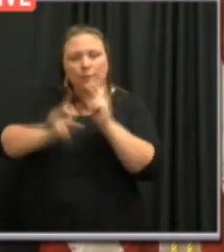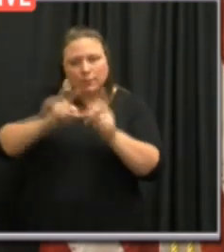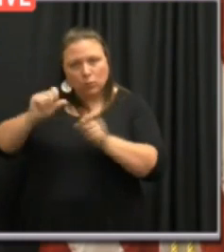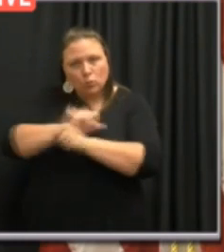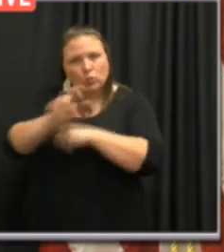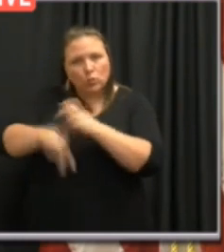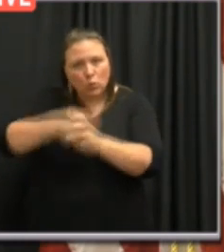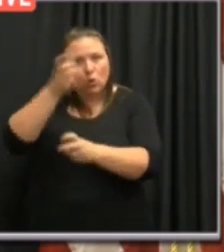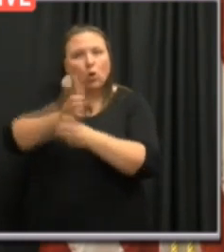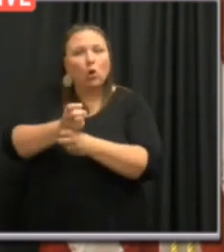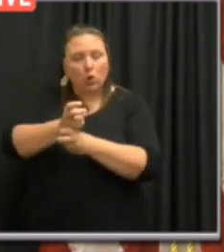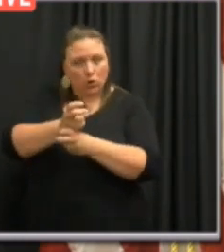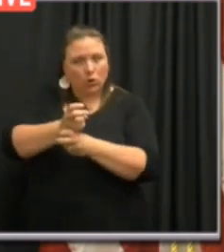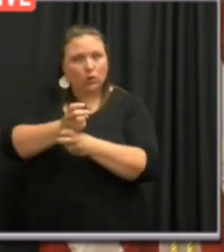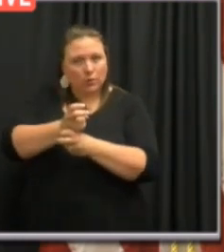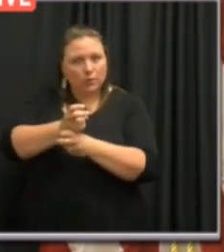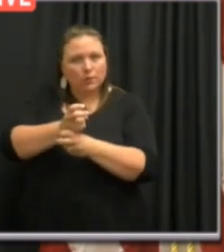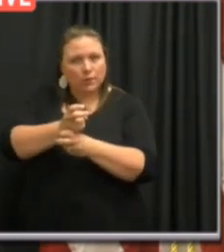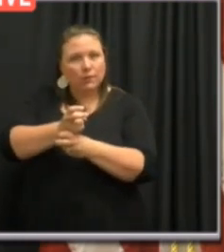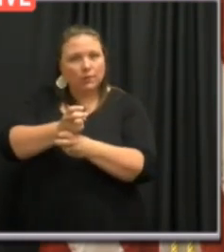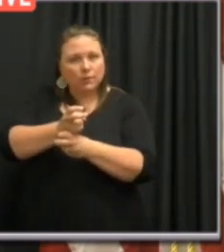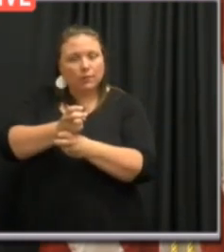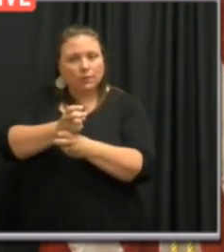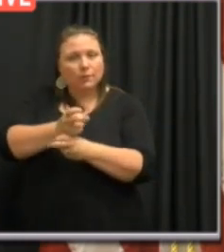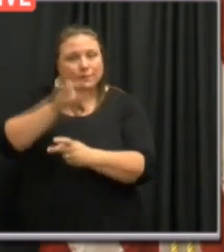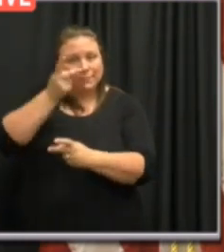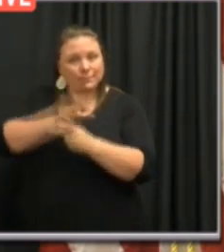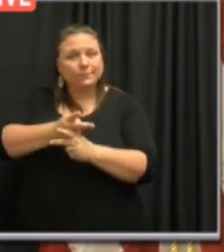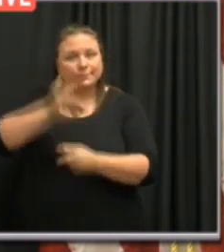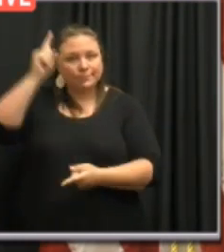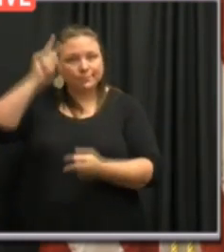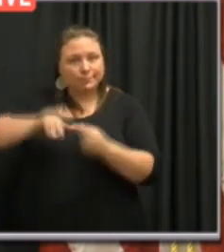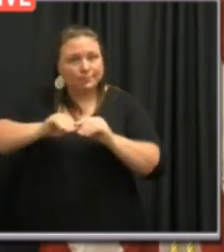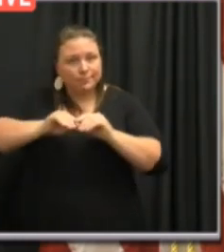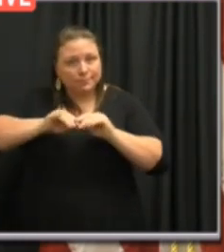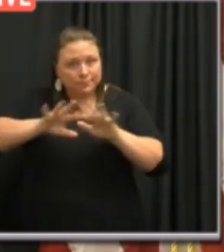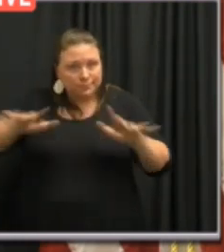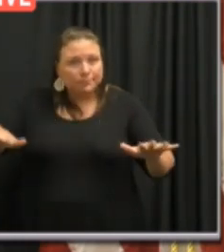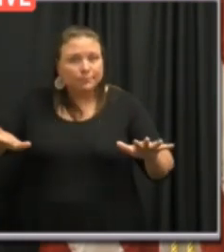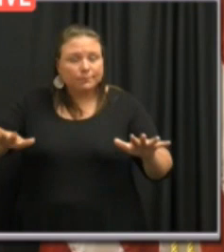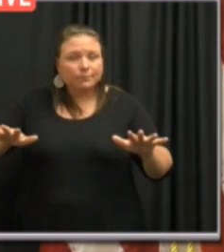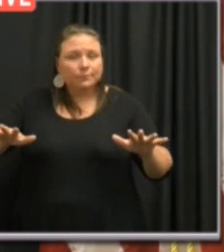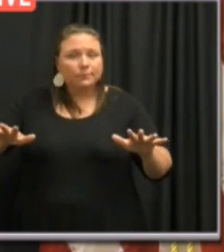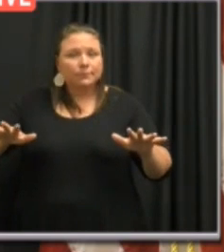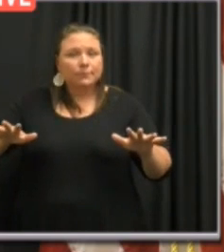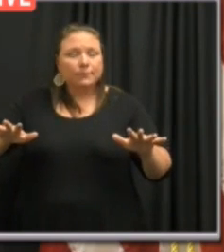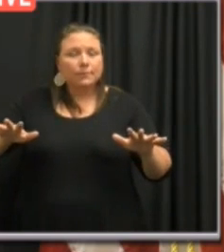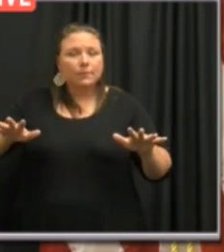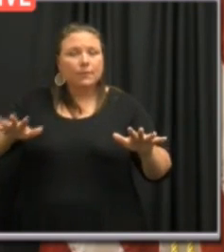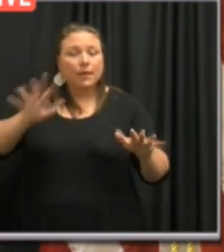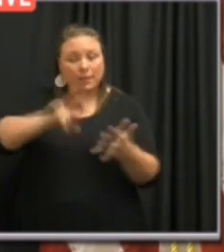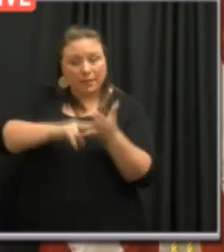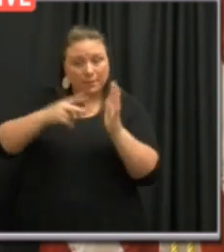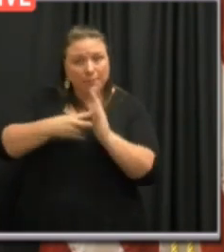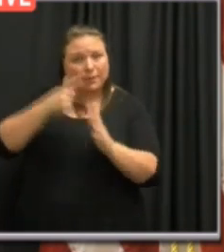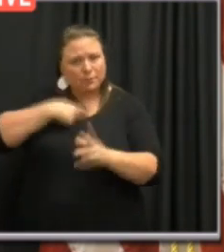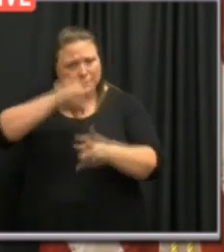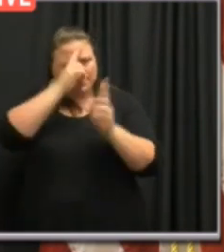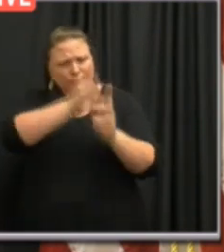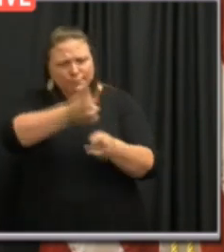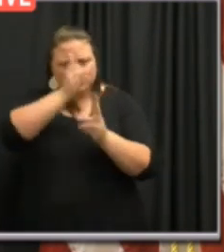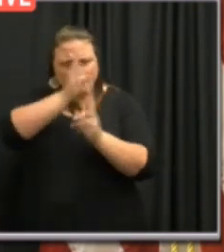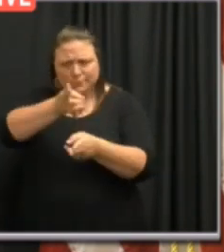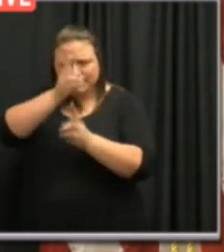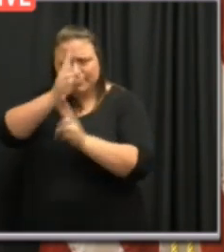very, very, very hard in this town to limit the spread of the virus, and we have to honor that work. We